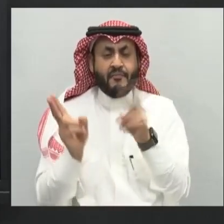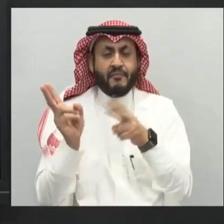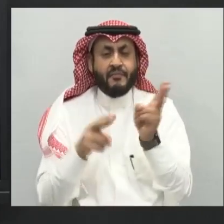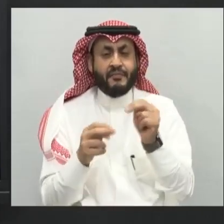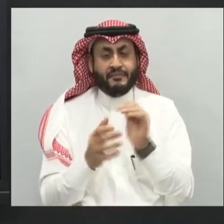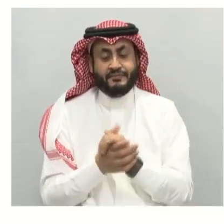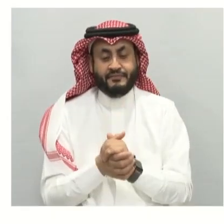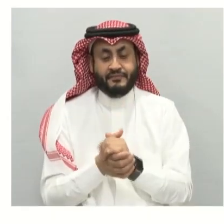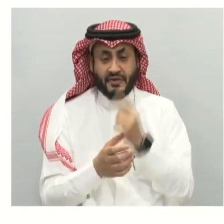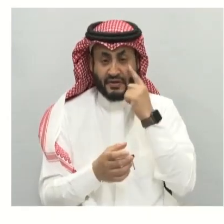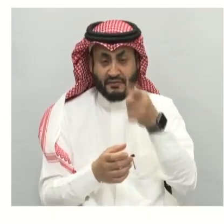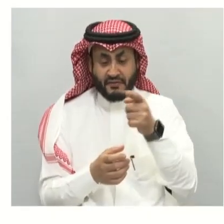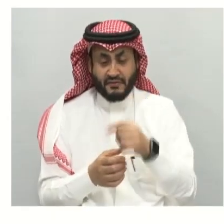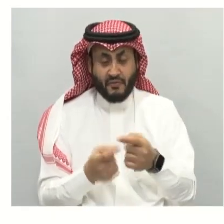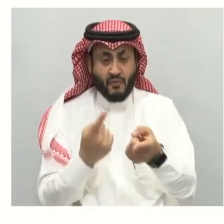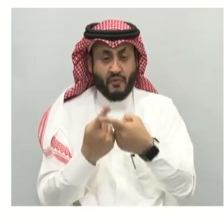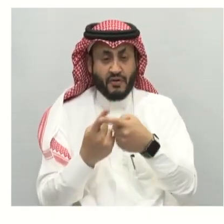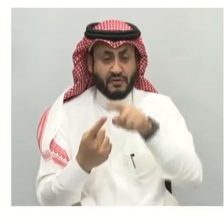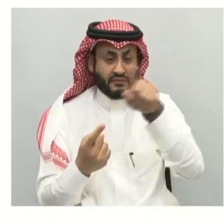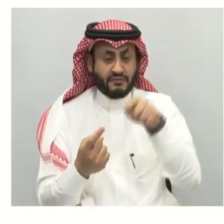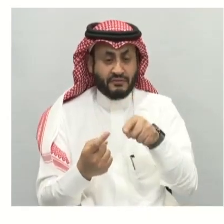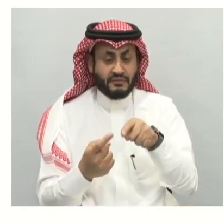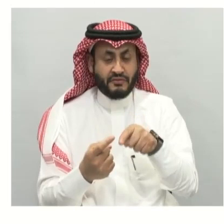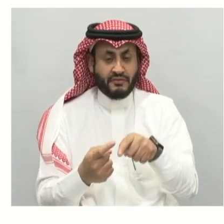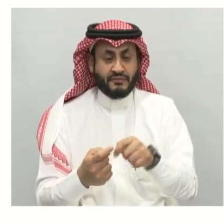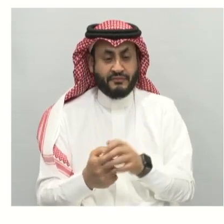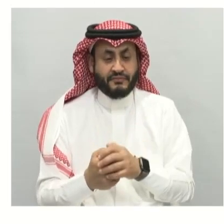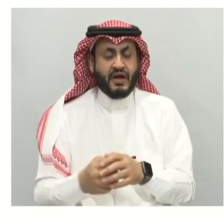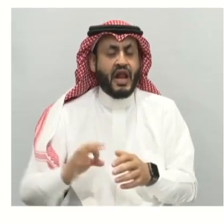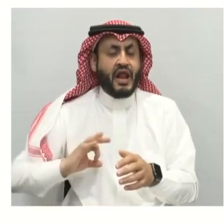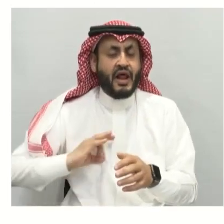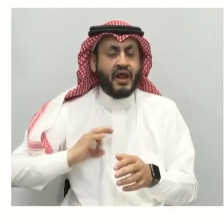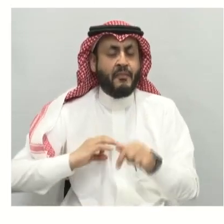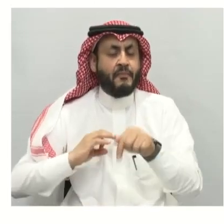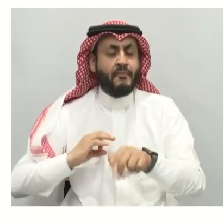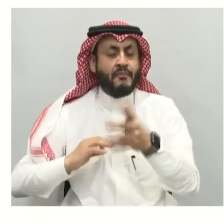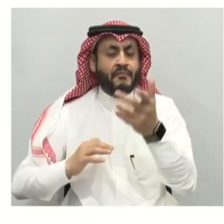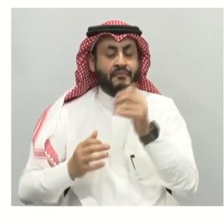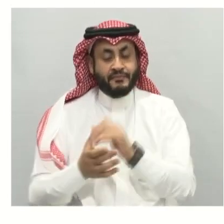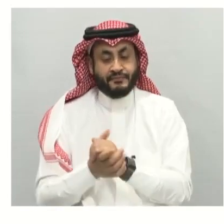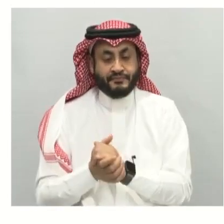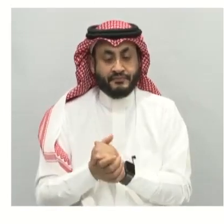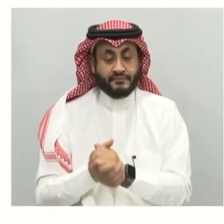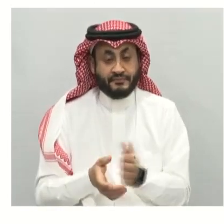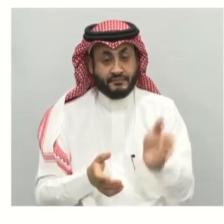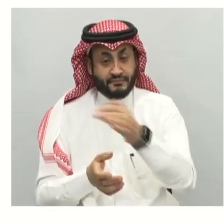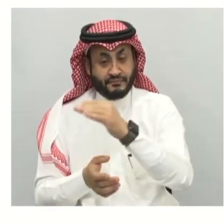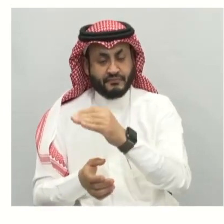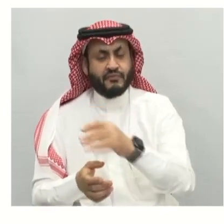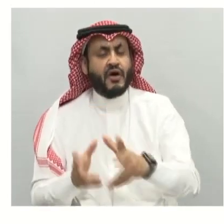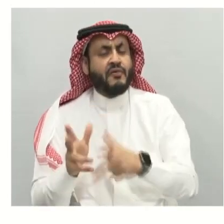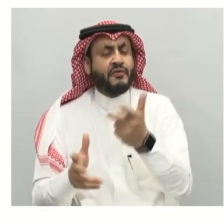other? Let's see. One is asking, what day do you like? And this one answered. What did she